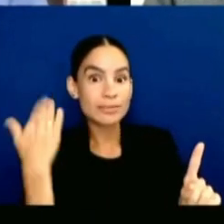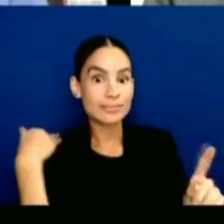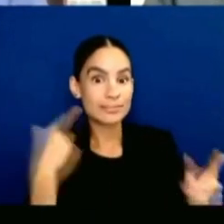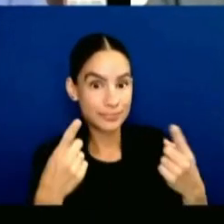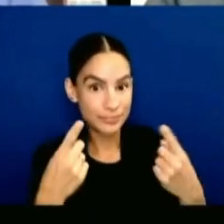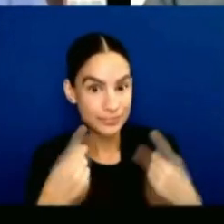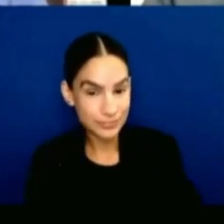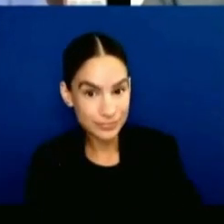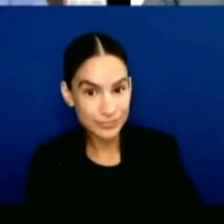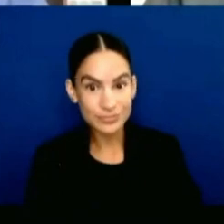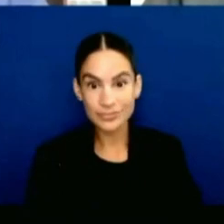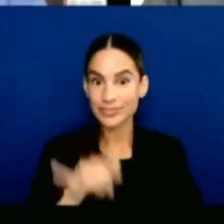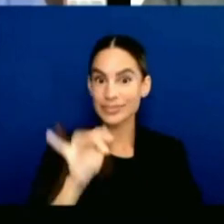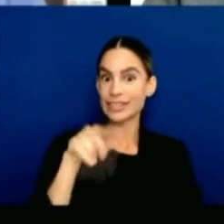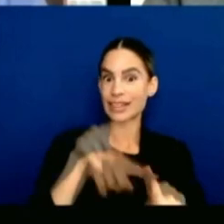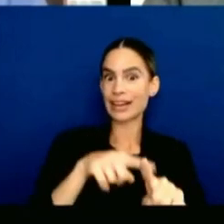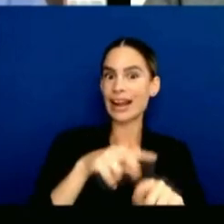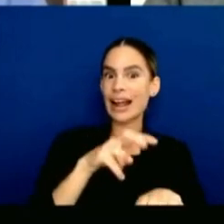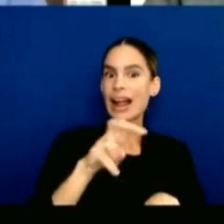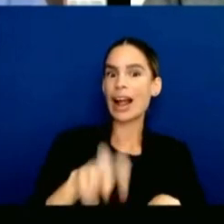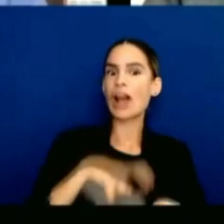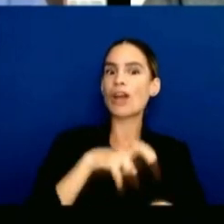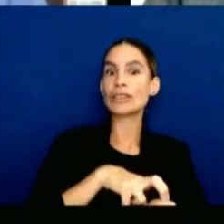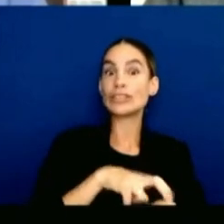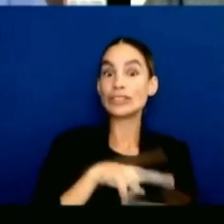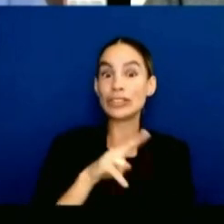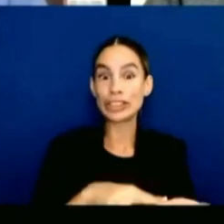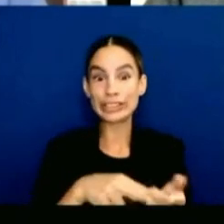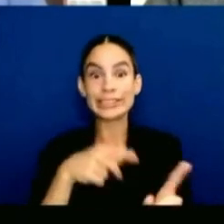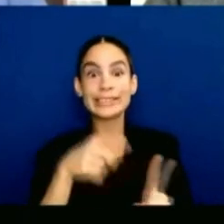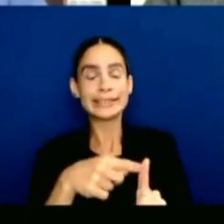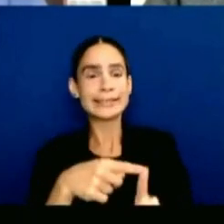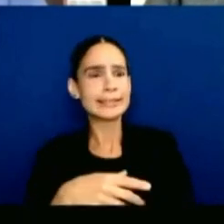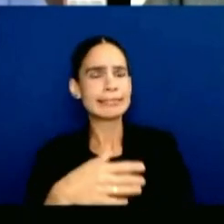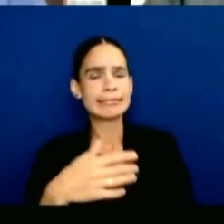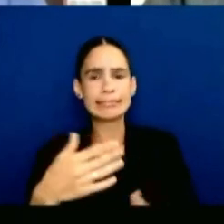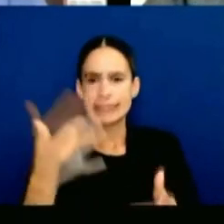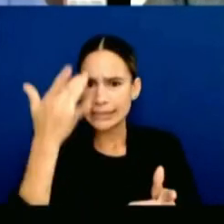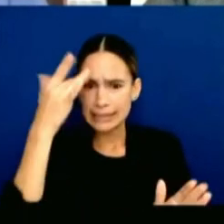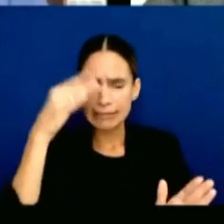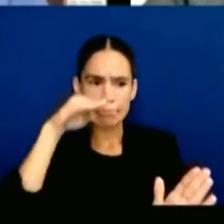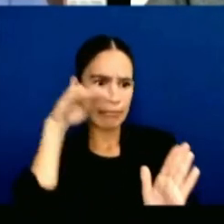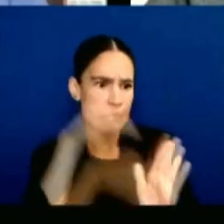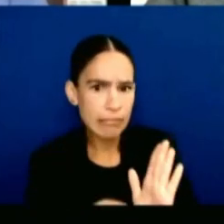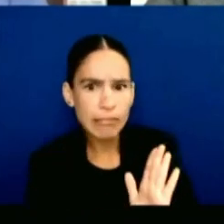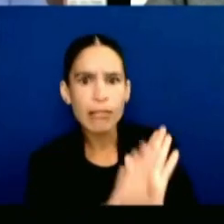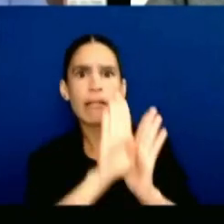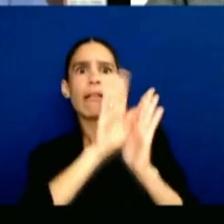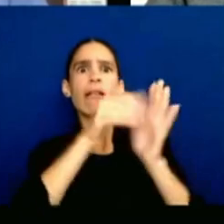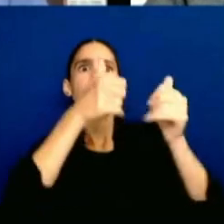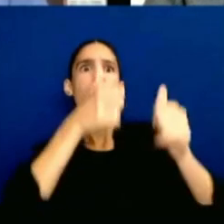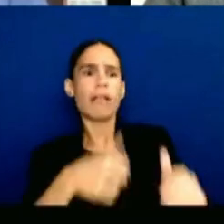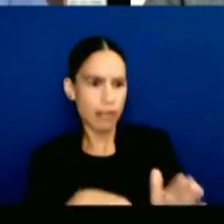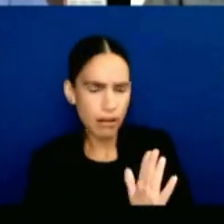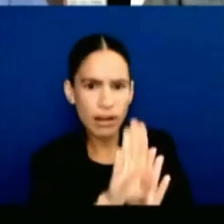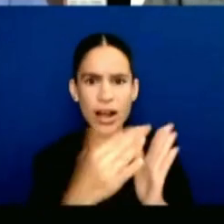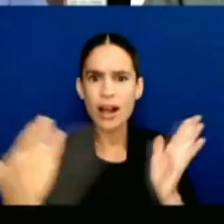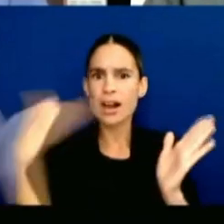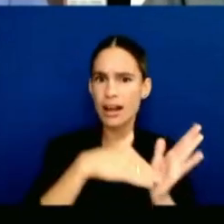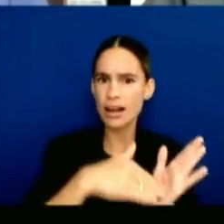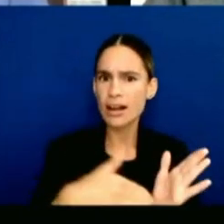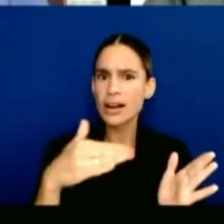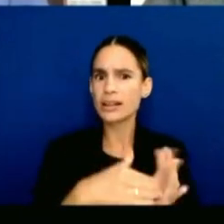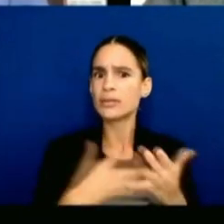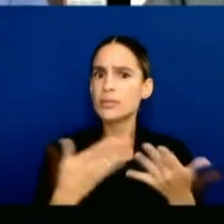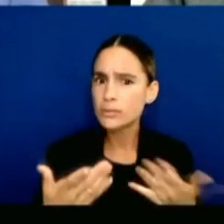who got better and then came back with neurological disease. But Francis, I could say with confidence that it is very unlikely, if it's a common phenomenon,